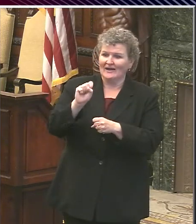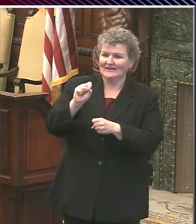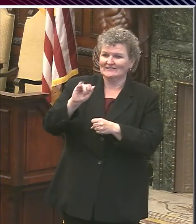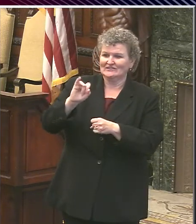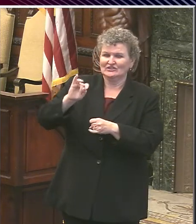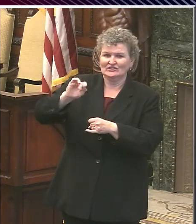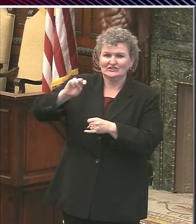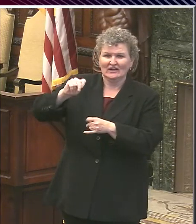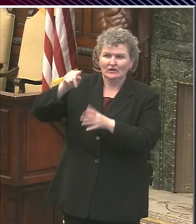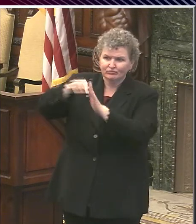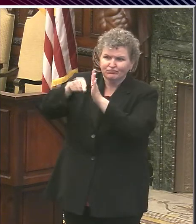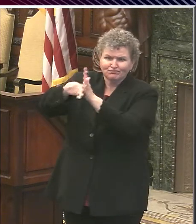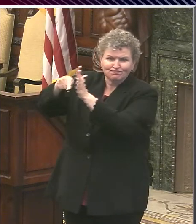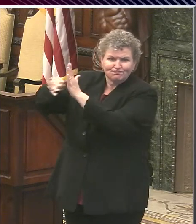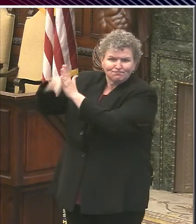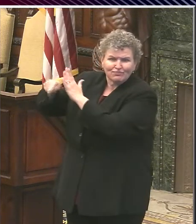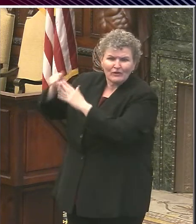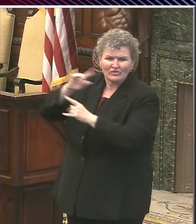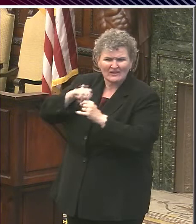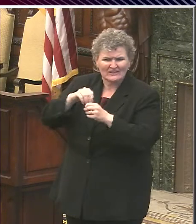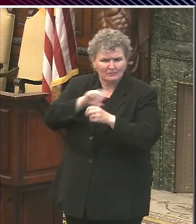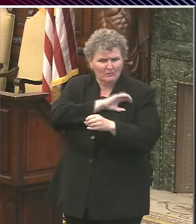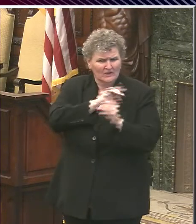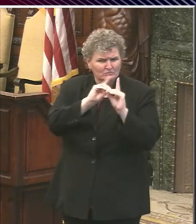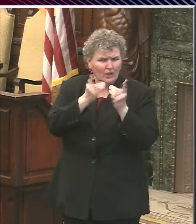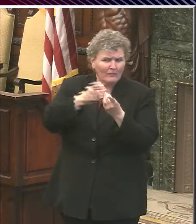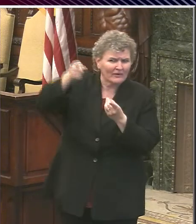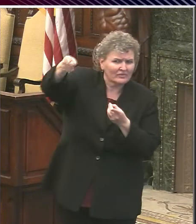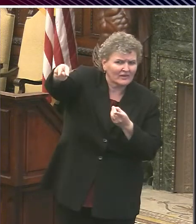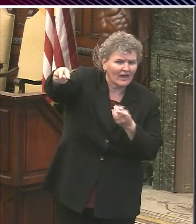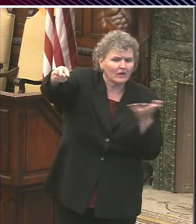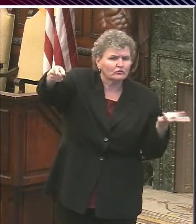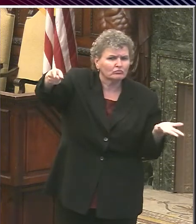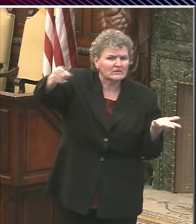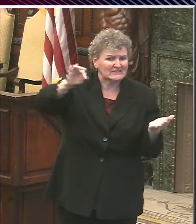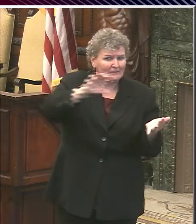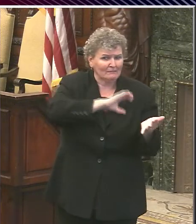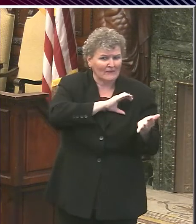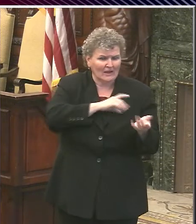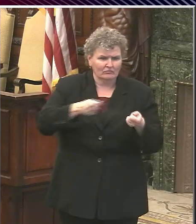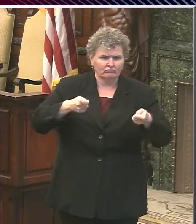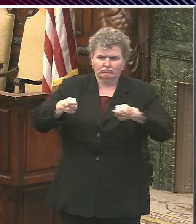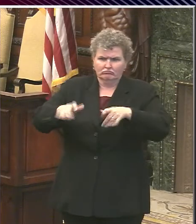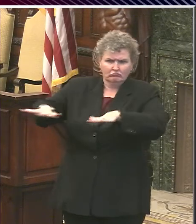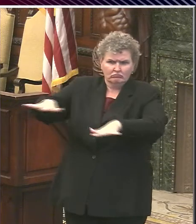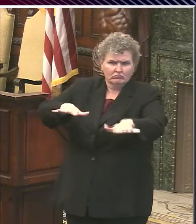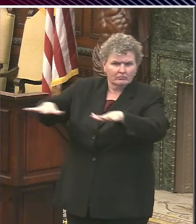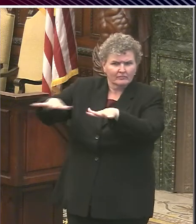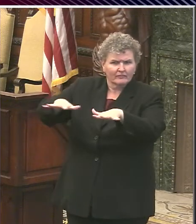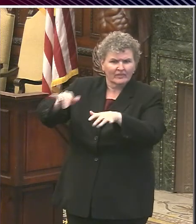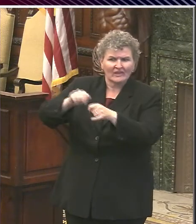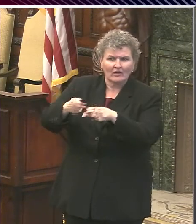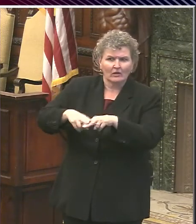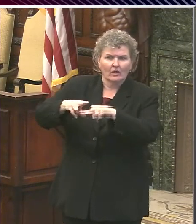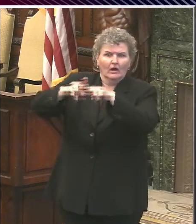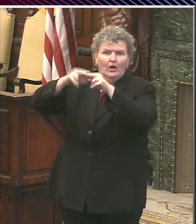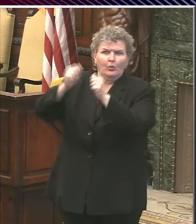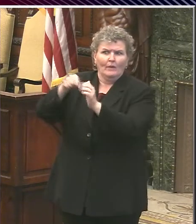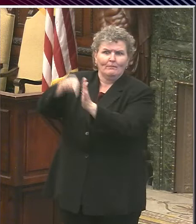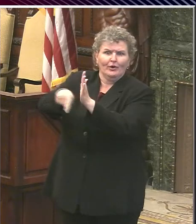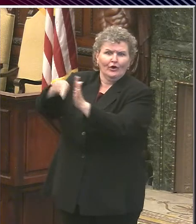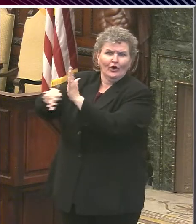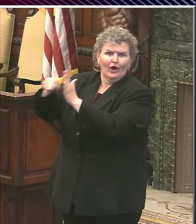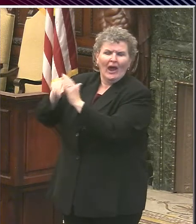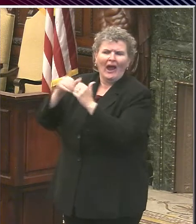get, and the police department been able to get your hands in any way around the rising murder rate? Why is this happening, and what your response will be to it? It's